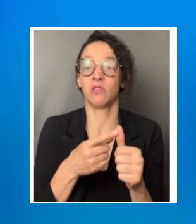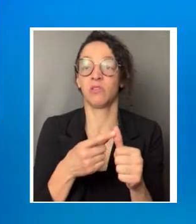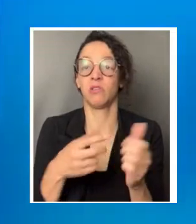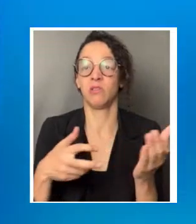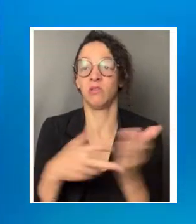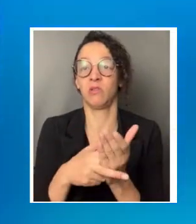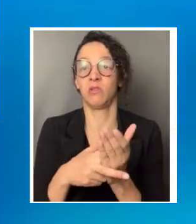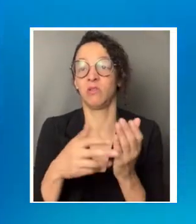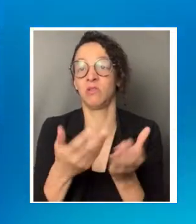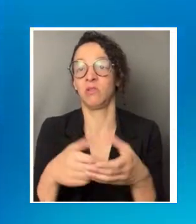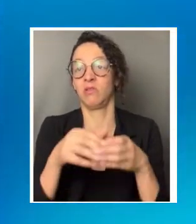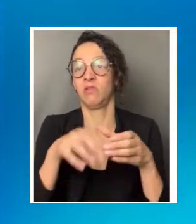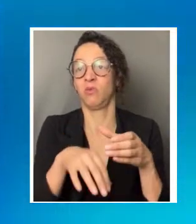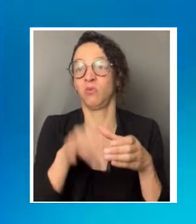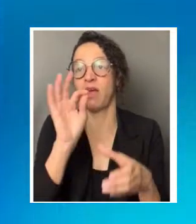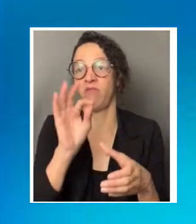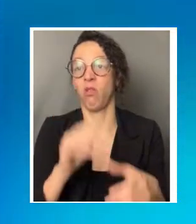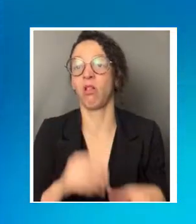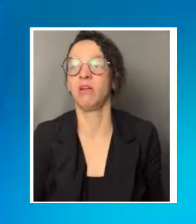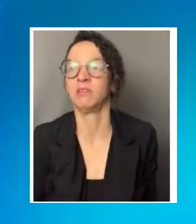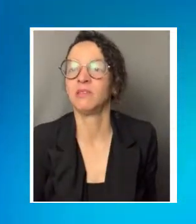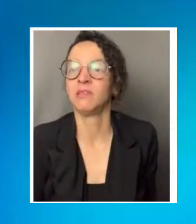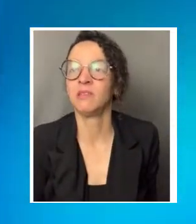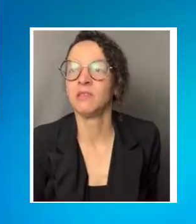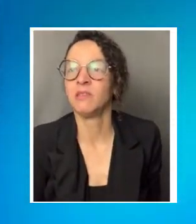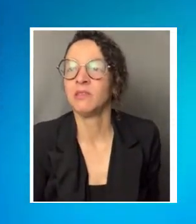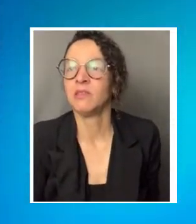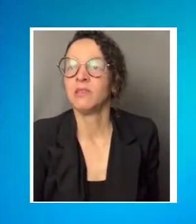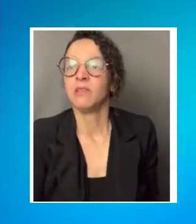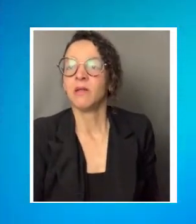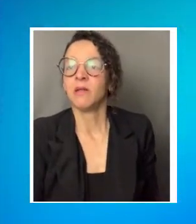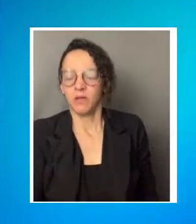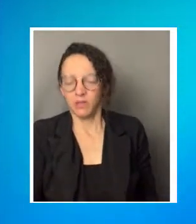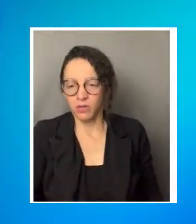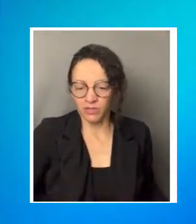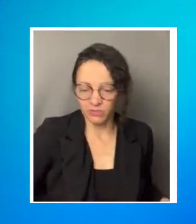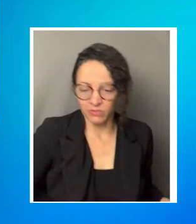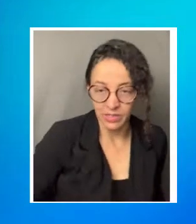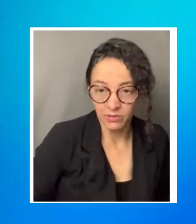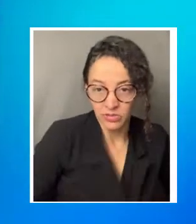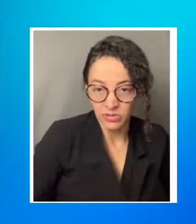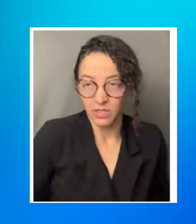Is it and Vons? Yeah, no, I just seen that.